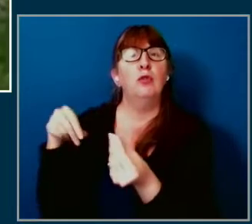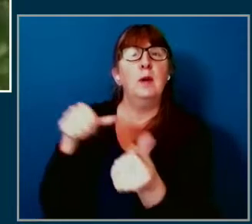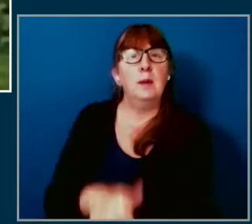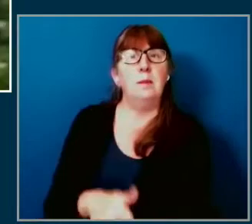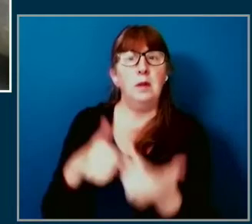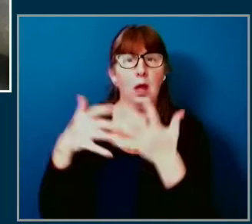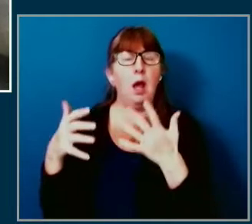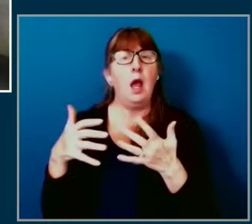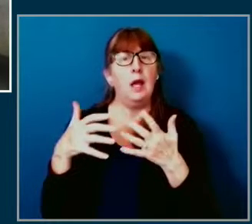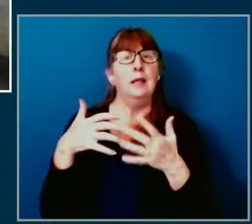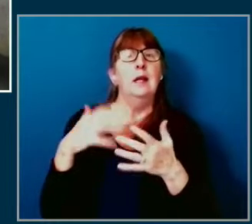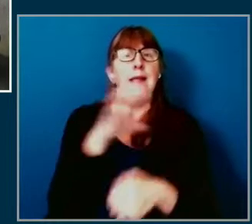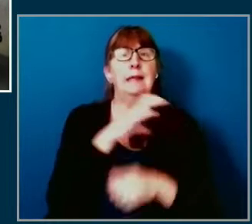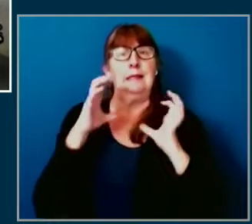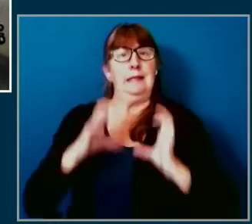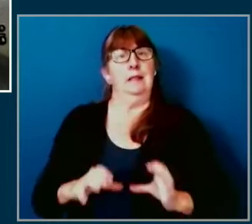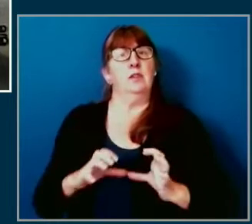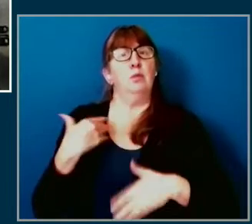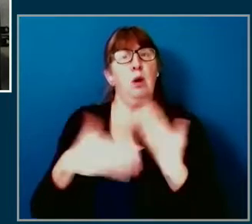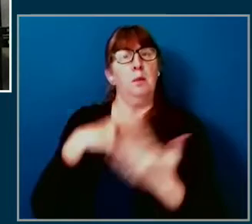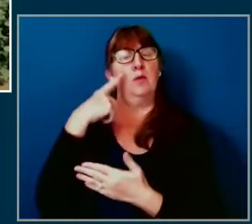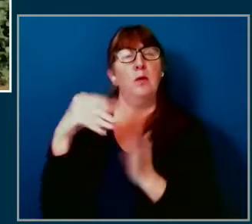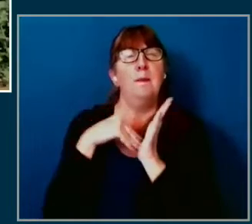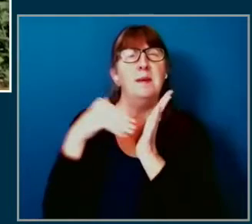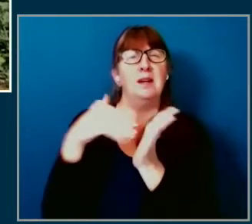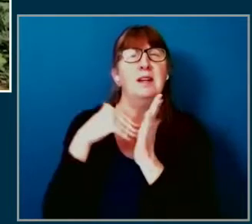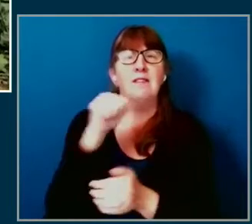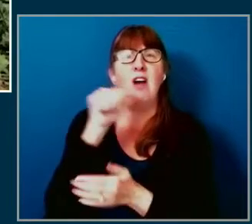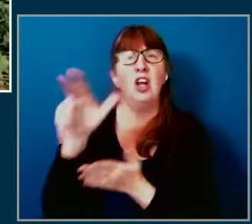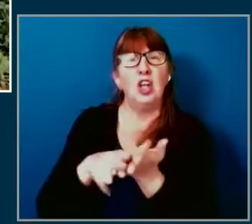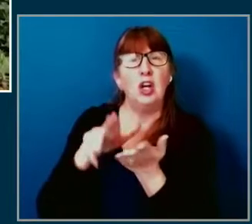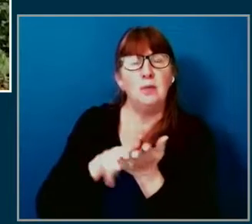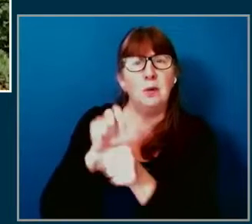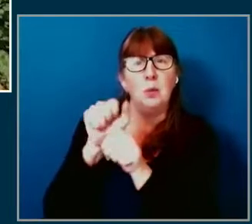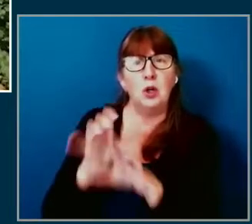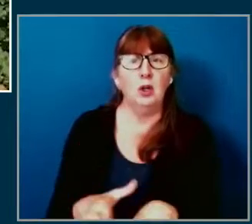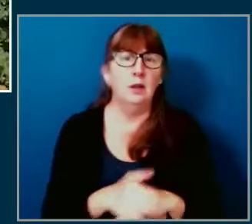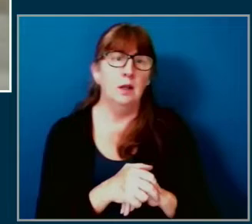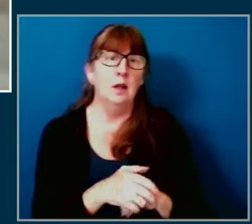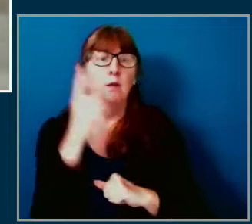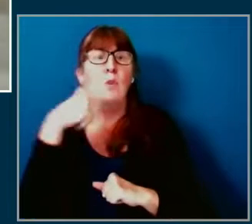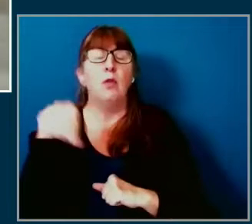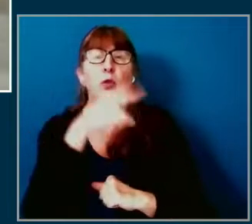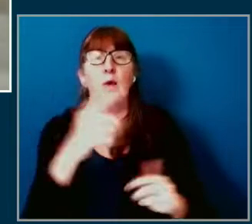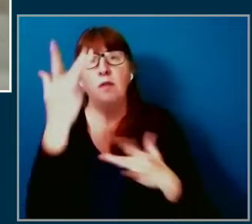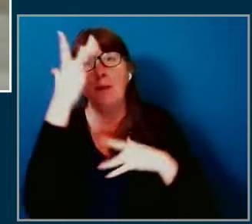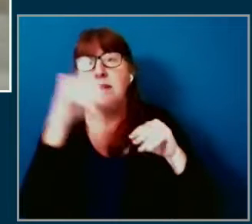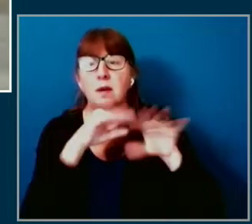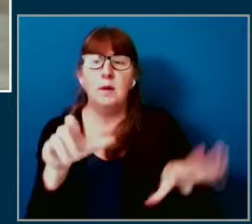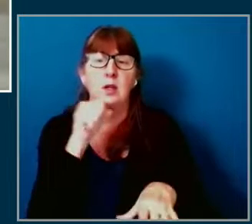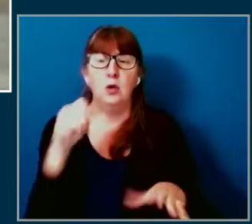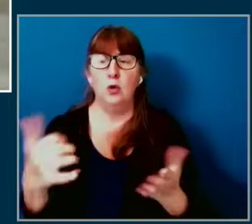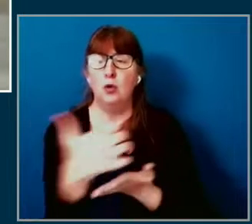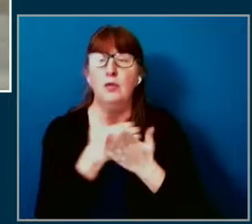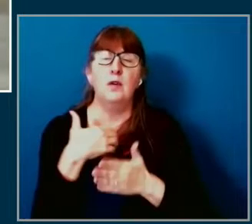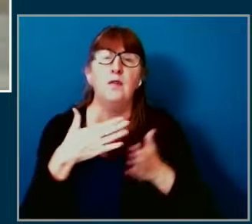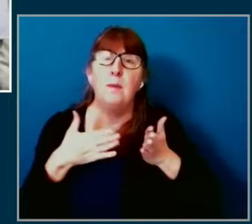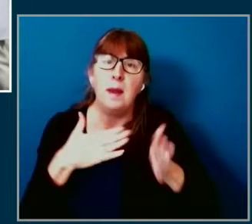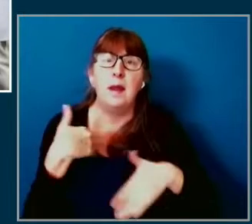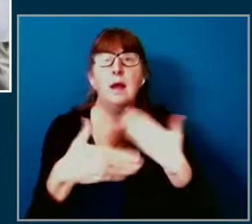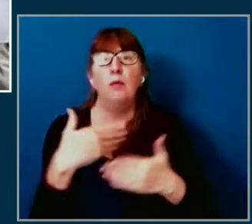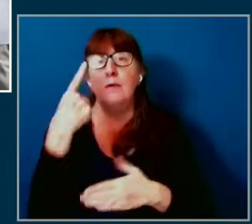essential workers. If those who have put their life on the line to help get us through this pandemic and don't deserve pathway to citizenship, I don't know where your heart